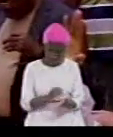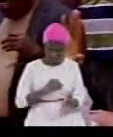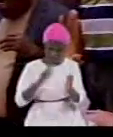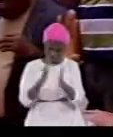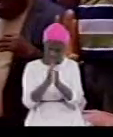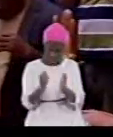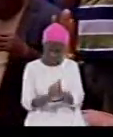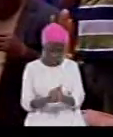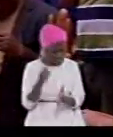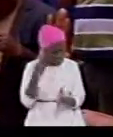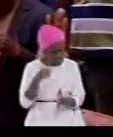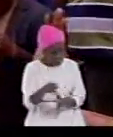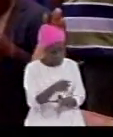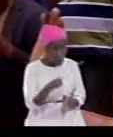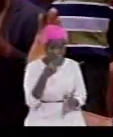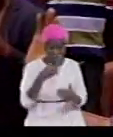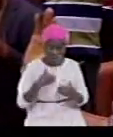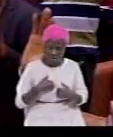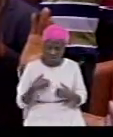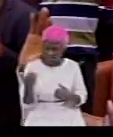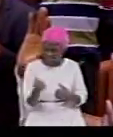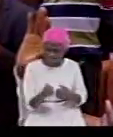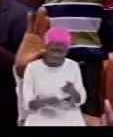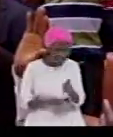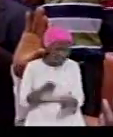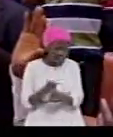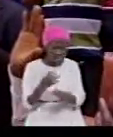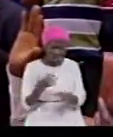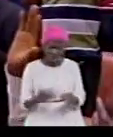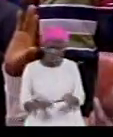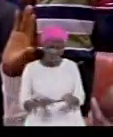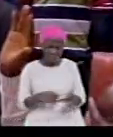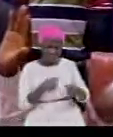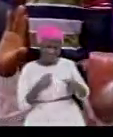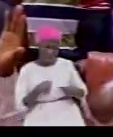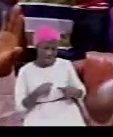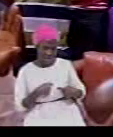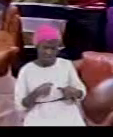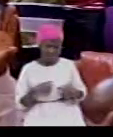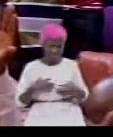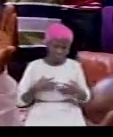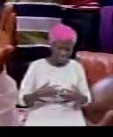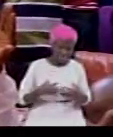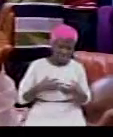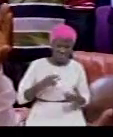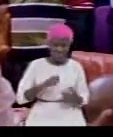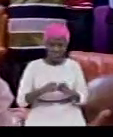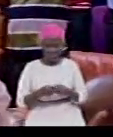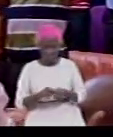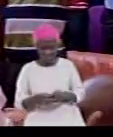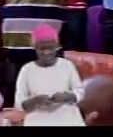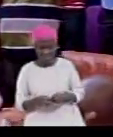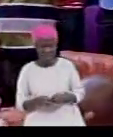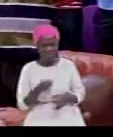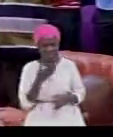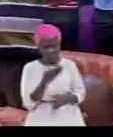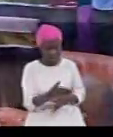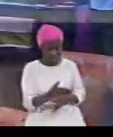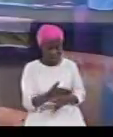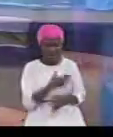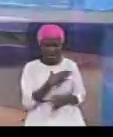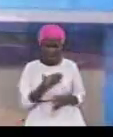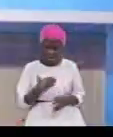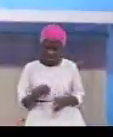pray for those who have any kind of a heart problem or breathing problem and the palpitations there,